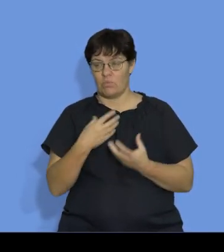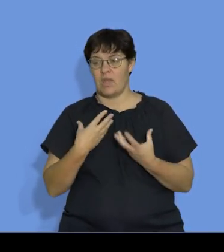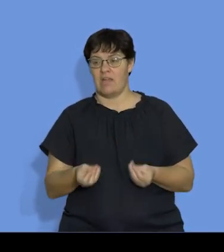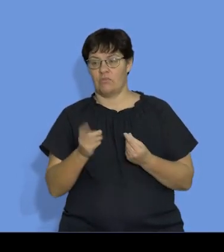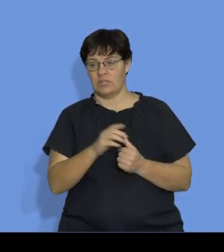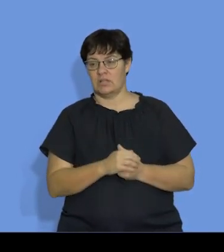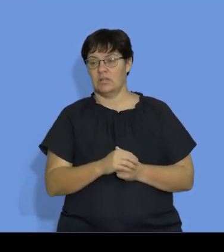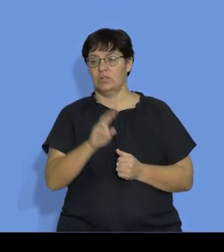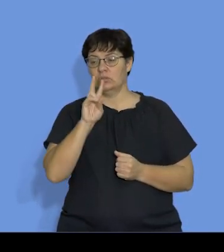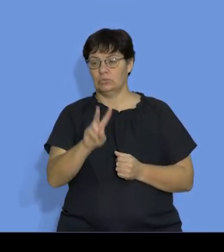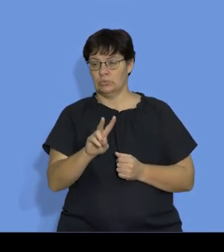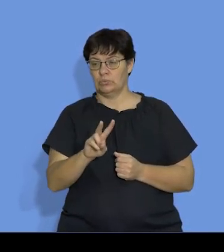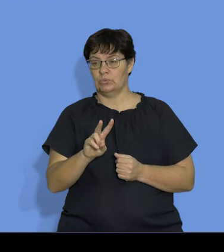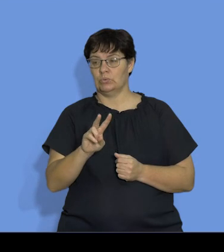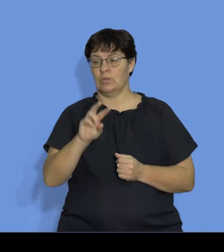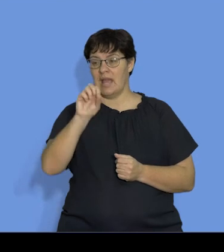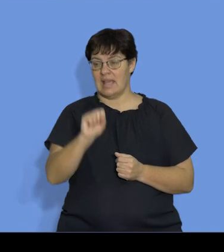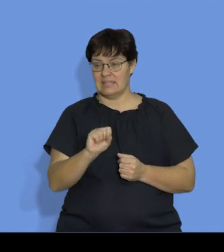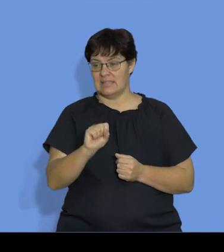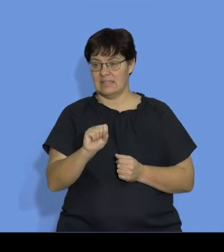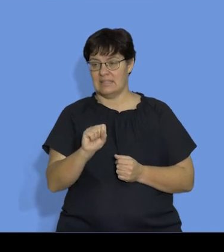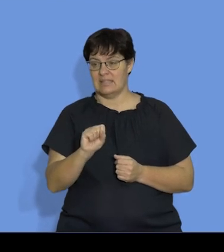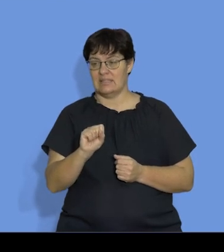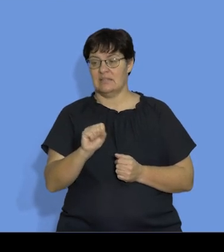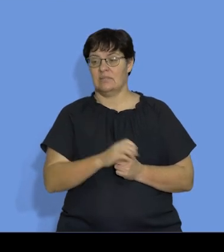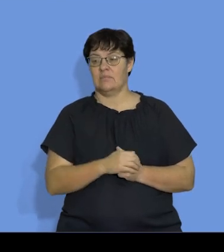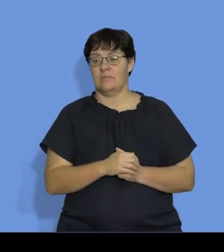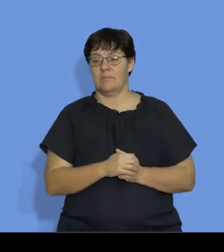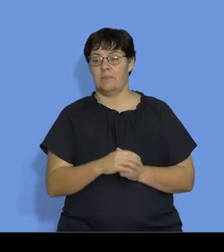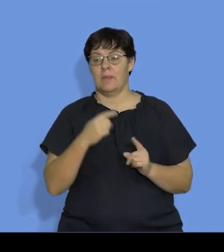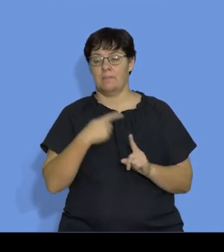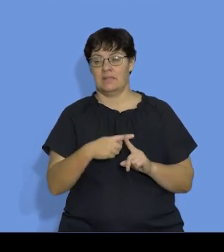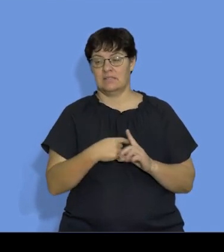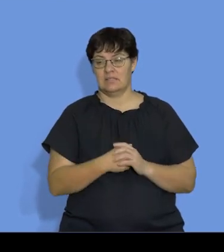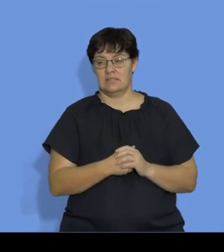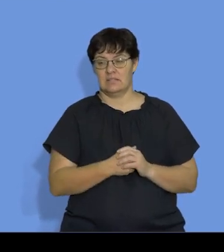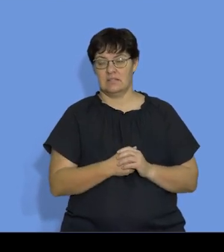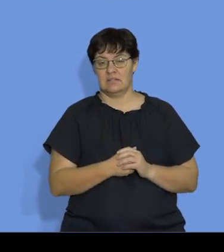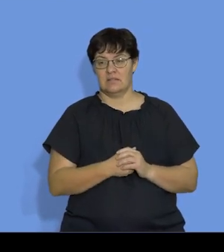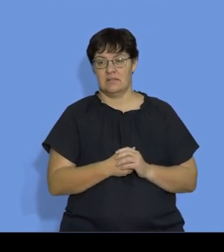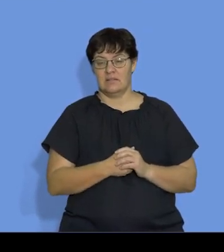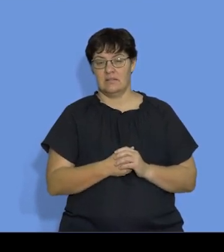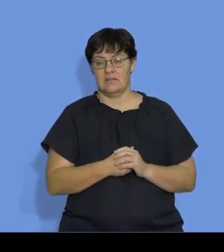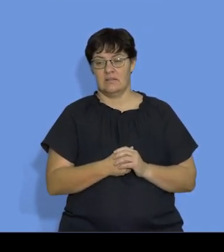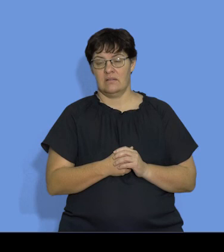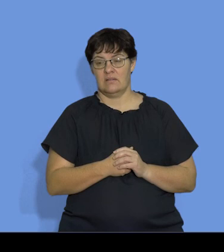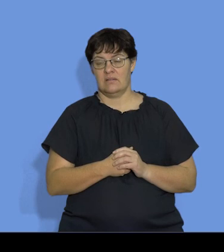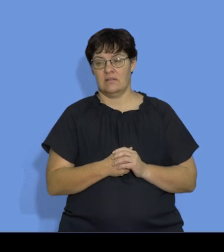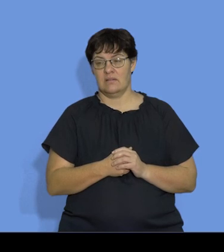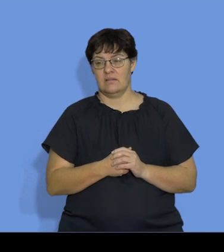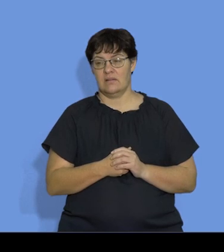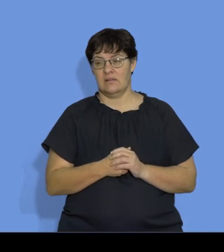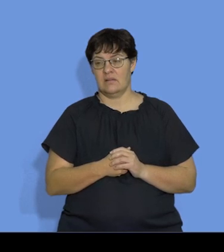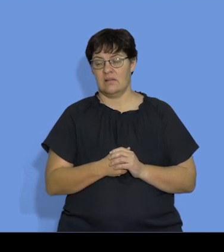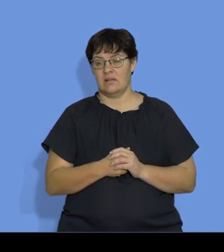atoms of sulfur, moles of sulfur, okay, plus, okay, in this case,